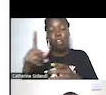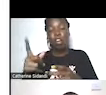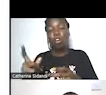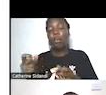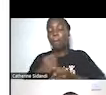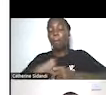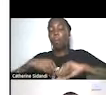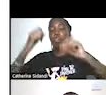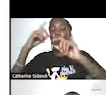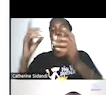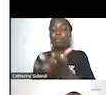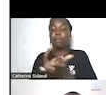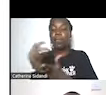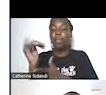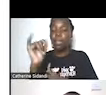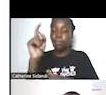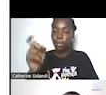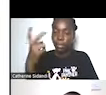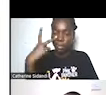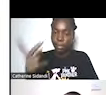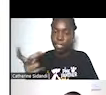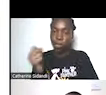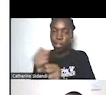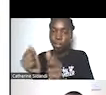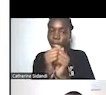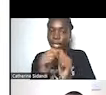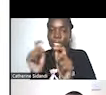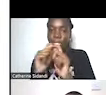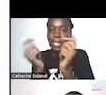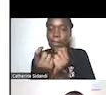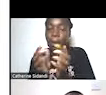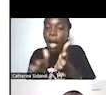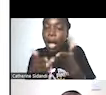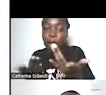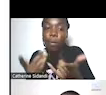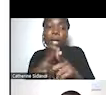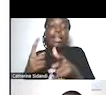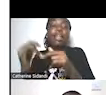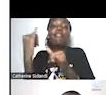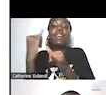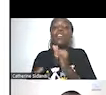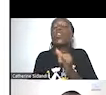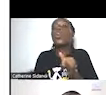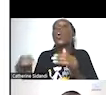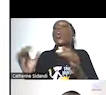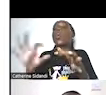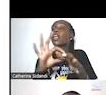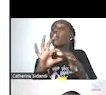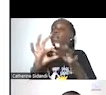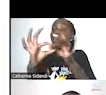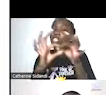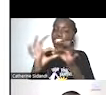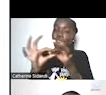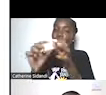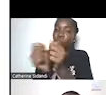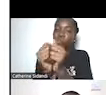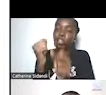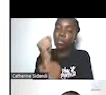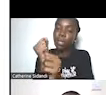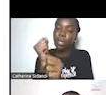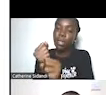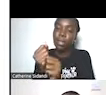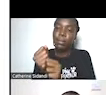to also be able to work with that team. That one brings us now to the last one, which is also the collaboration bit, working with the team. Remember, as business analyst, you're